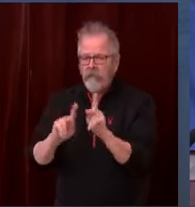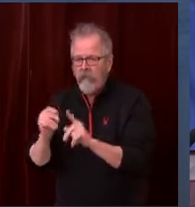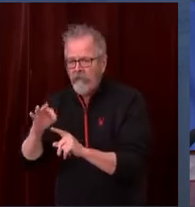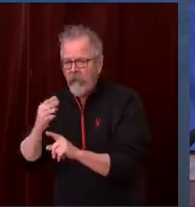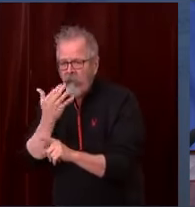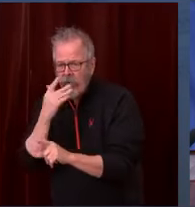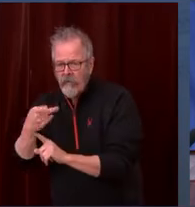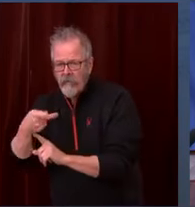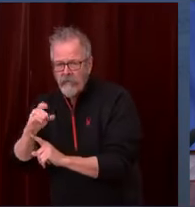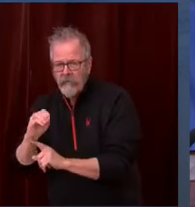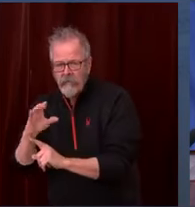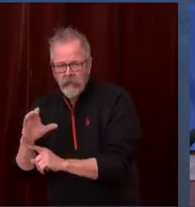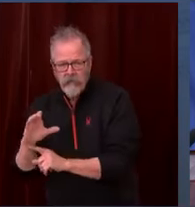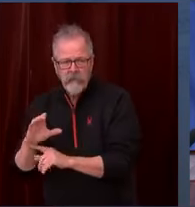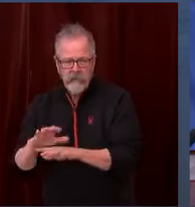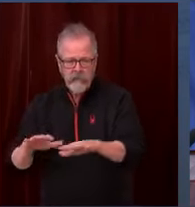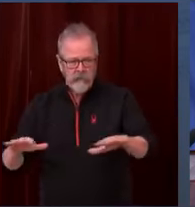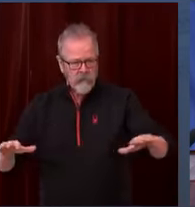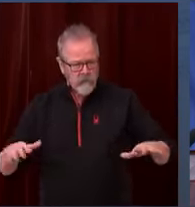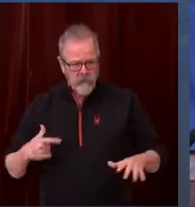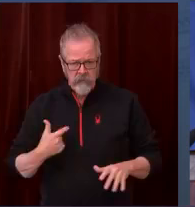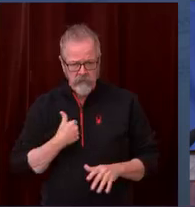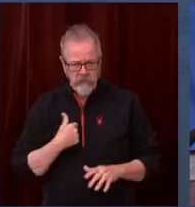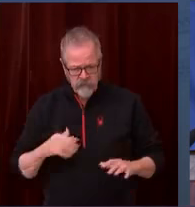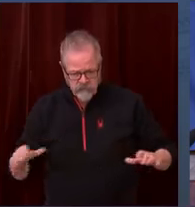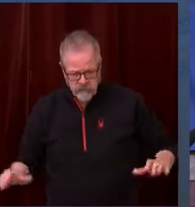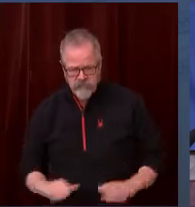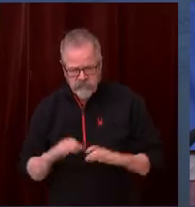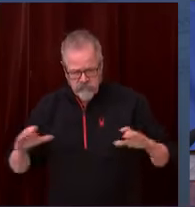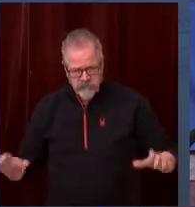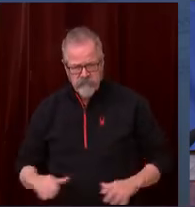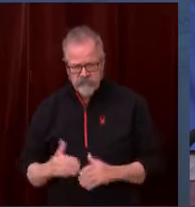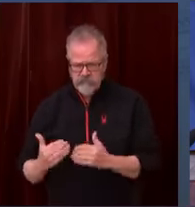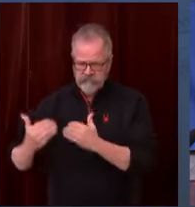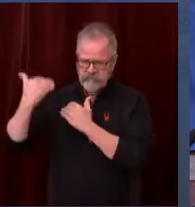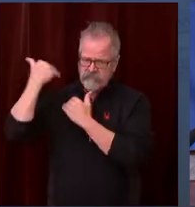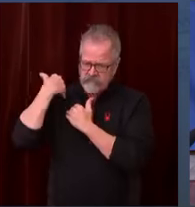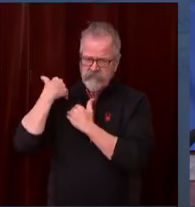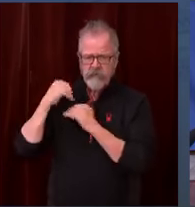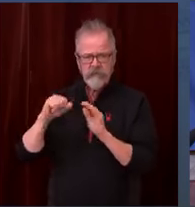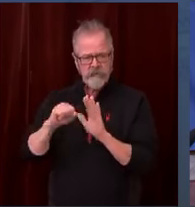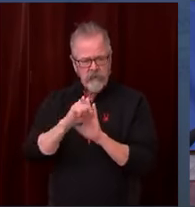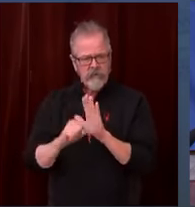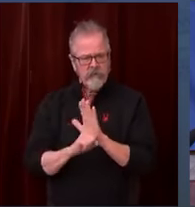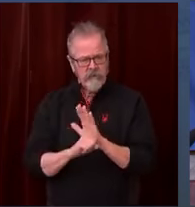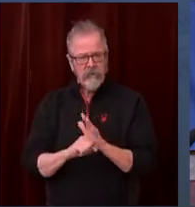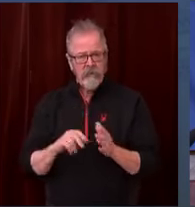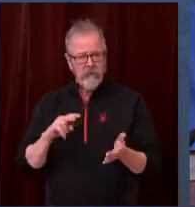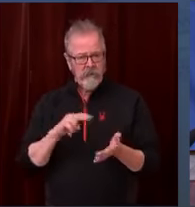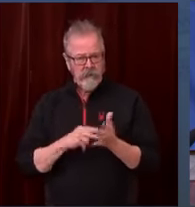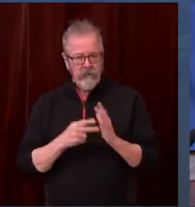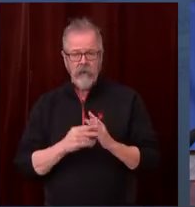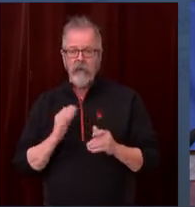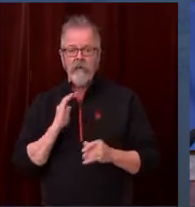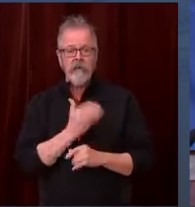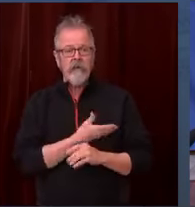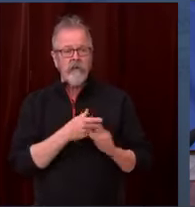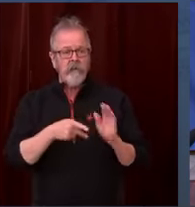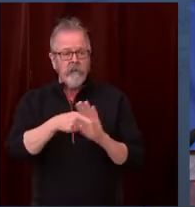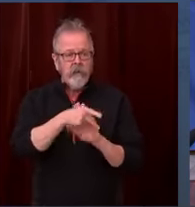commitment. We need our policies and our budget to reflect our dedication toward disrupting the